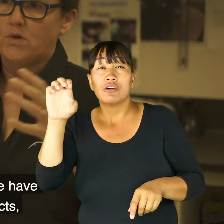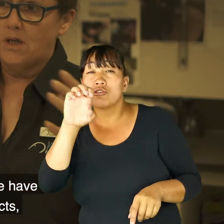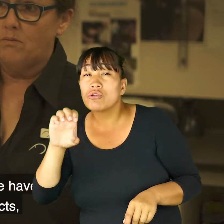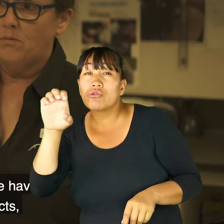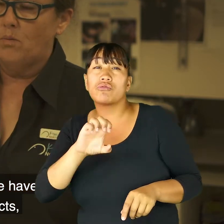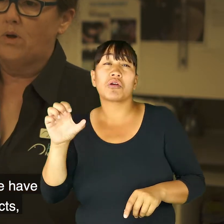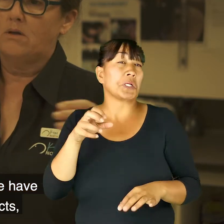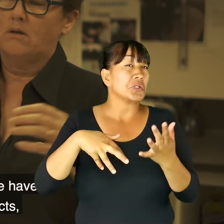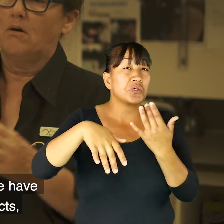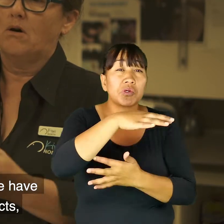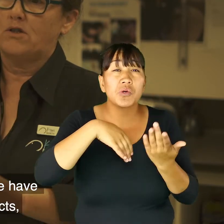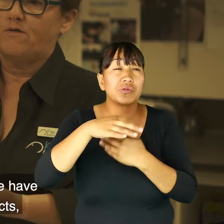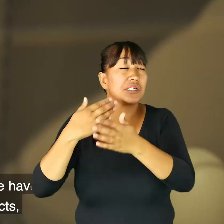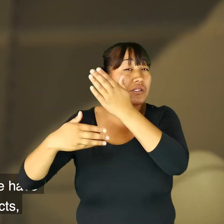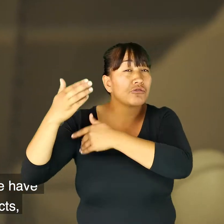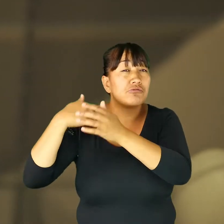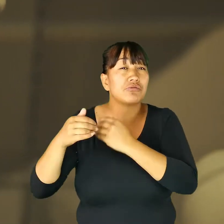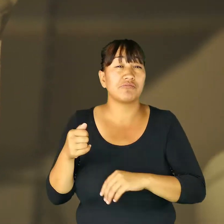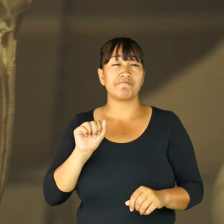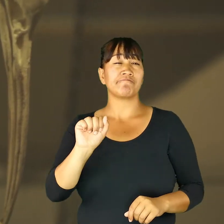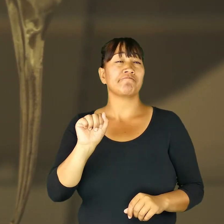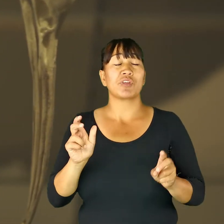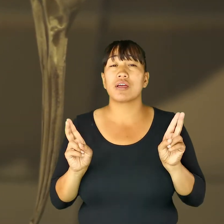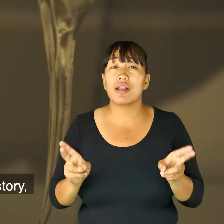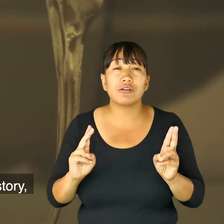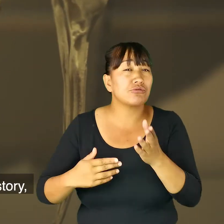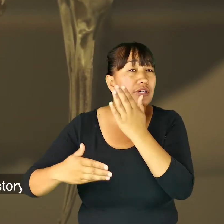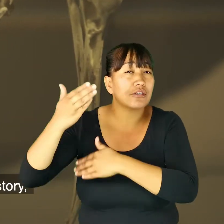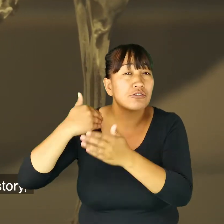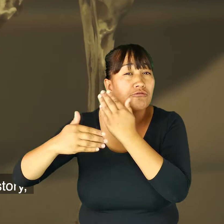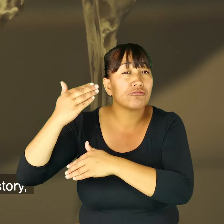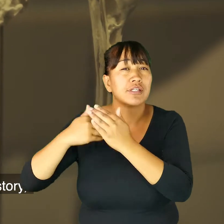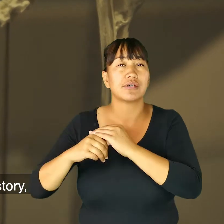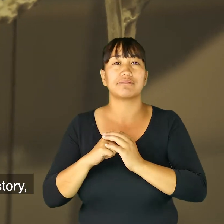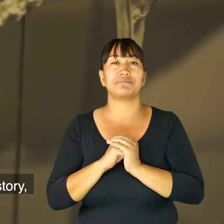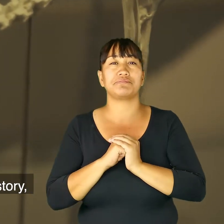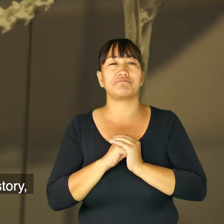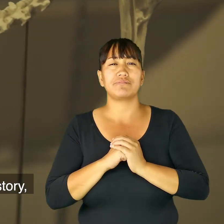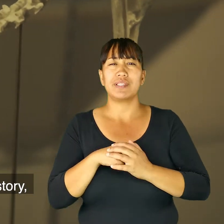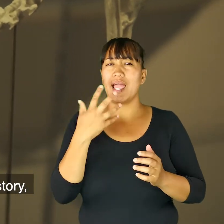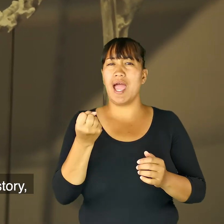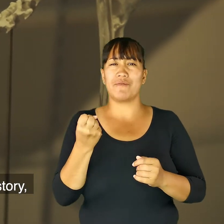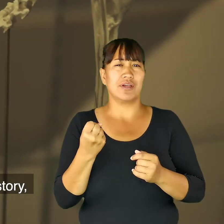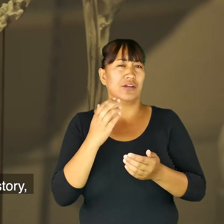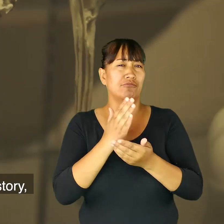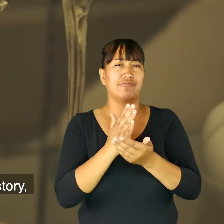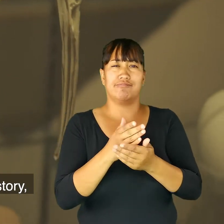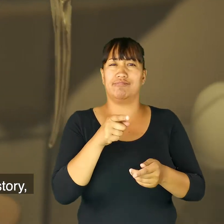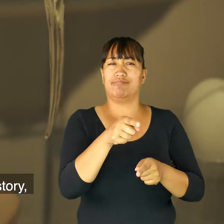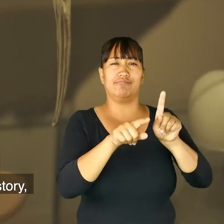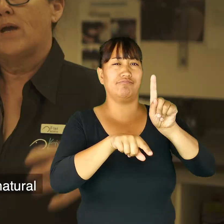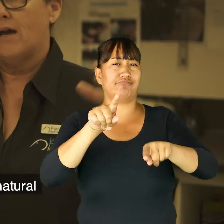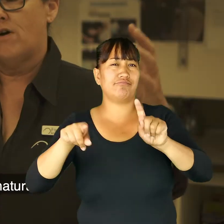our museum with our artefacts, Māori, European, social history, natural history,